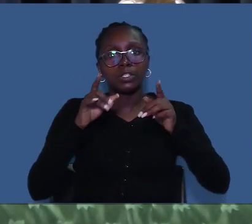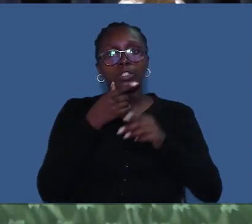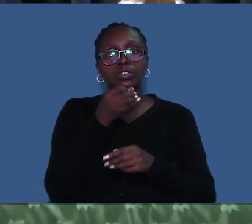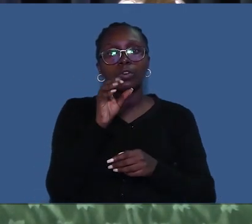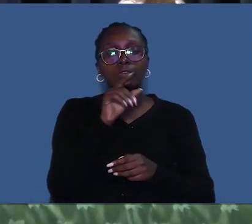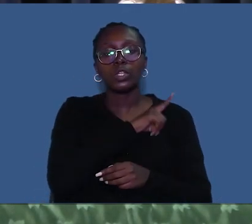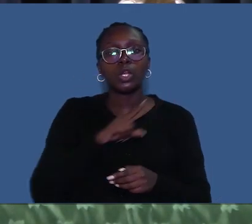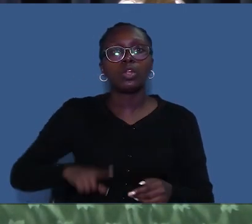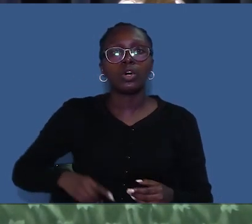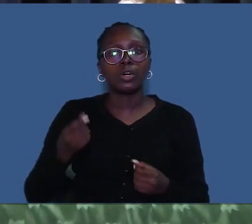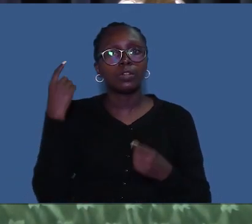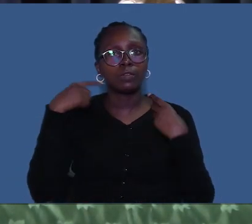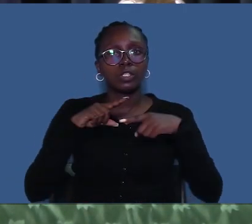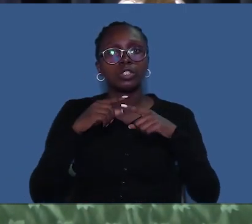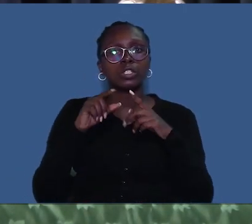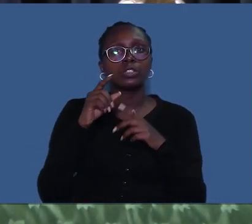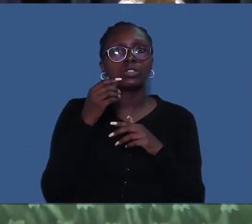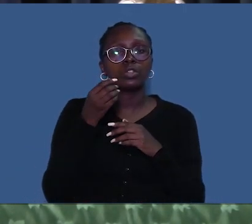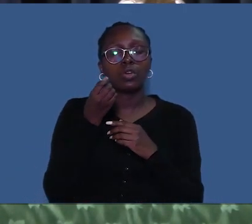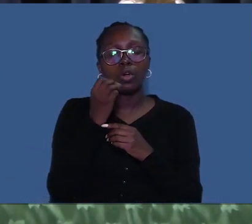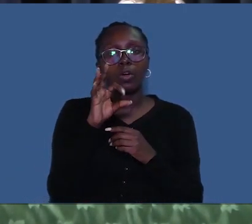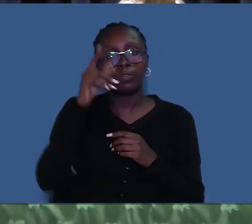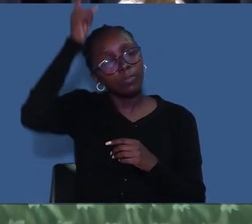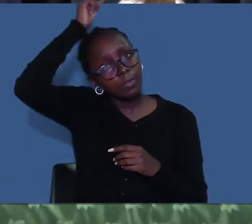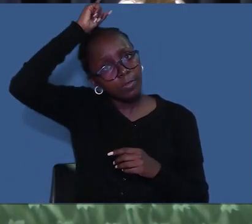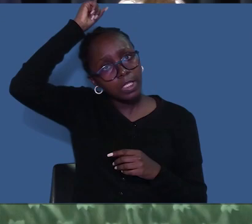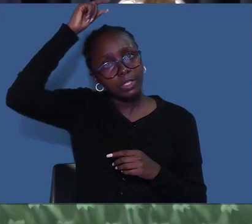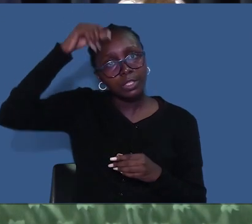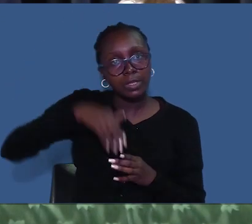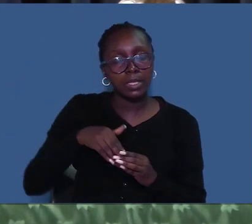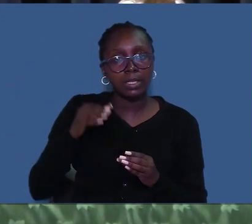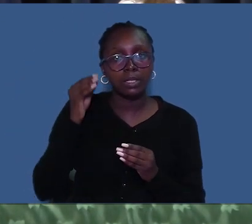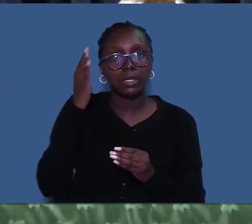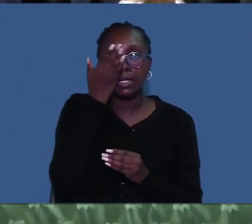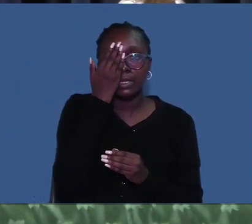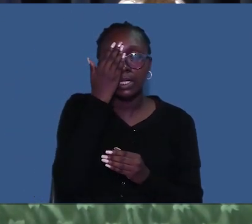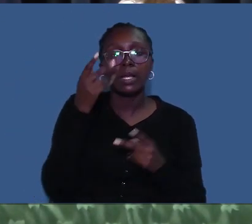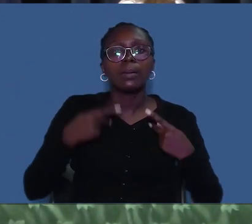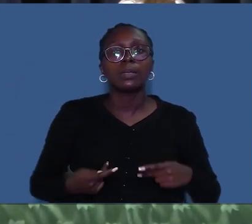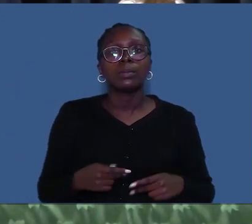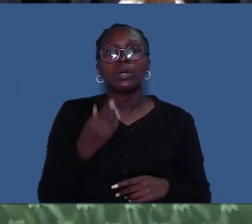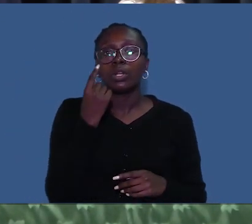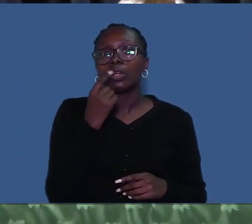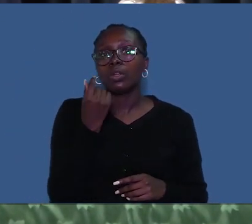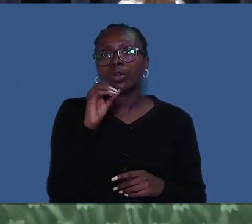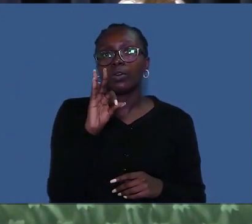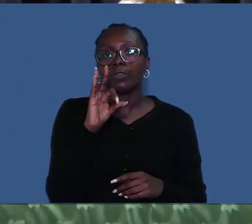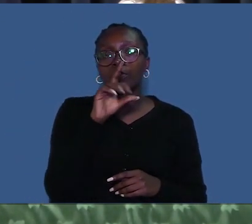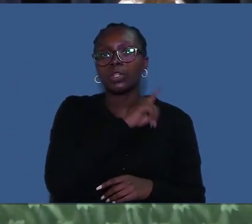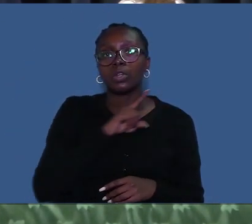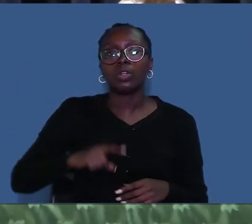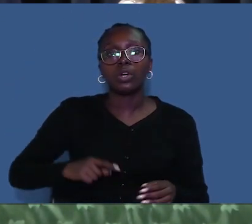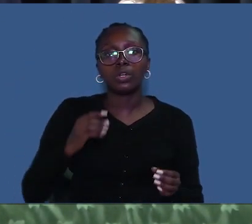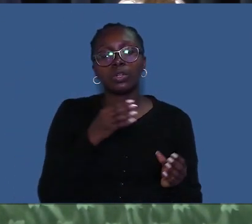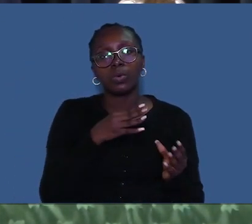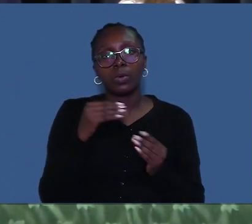his villagers in Israel. The people of the Lord went down to the city, to the